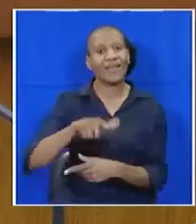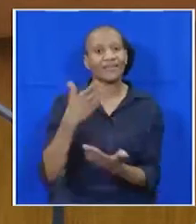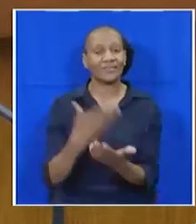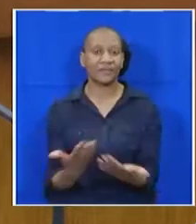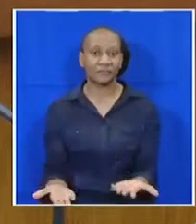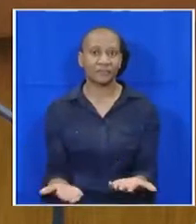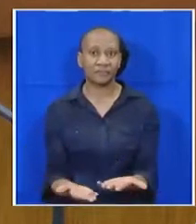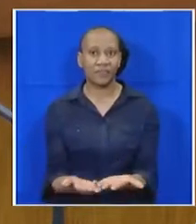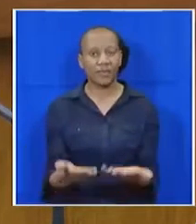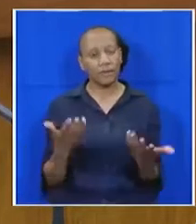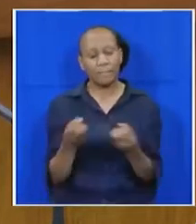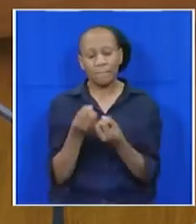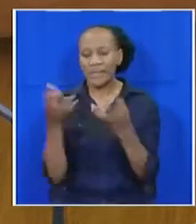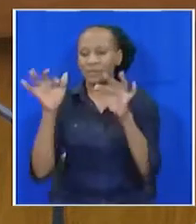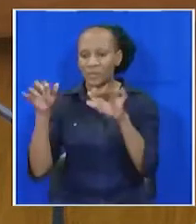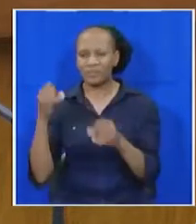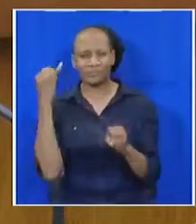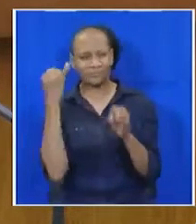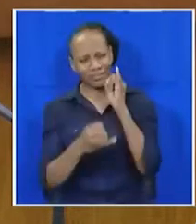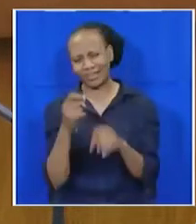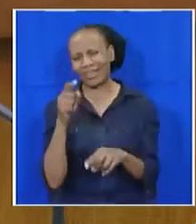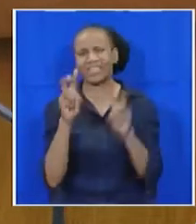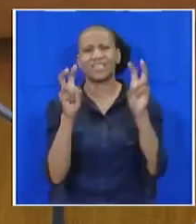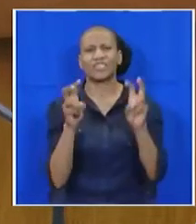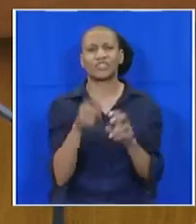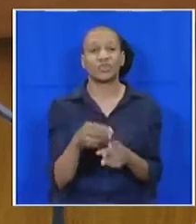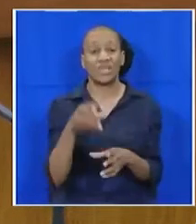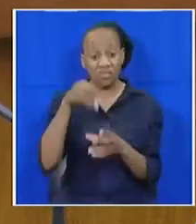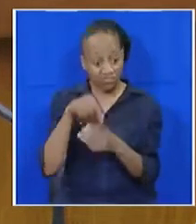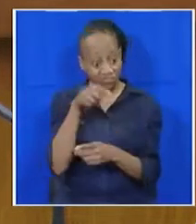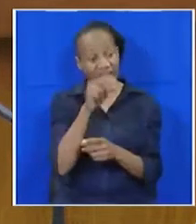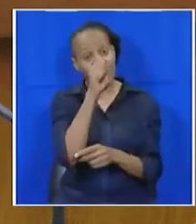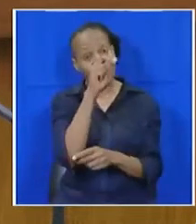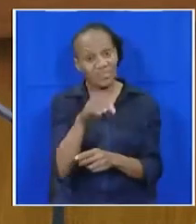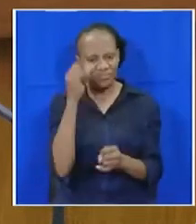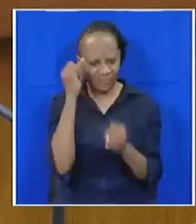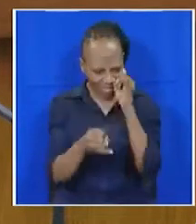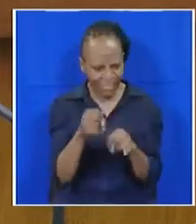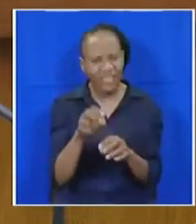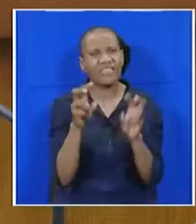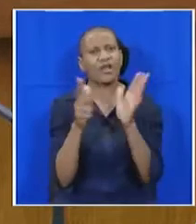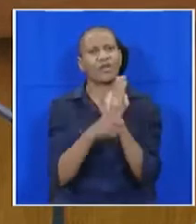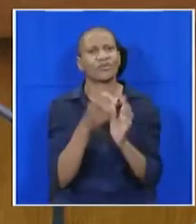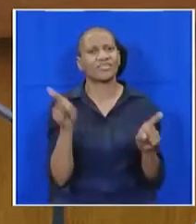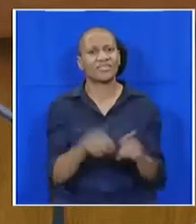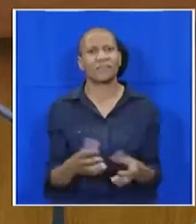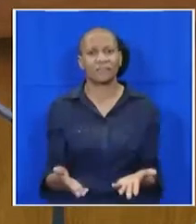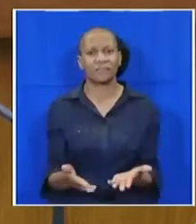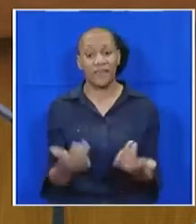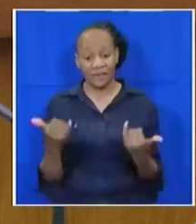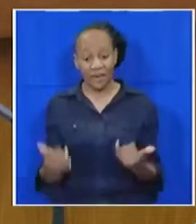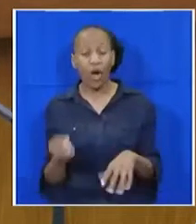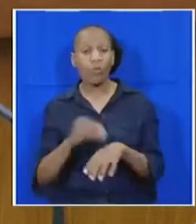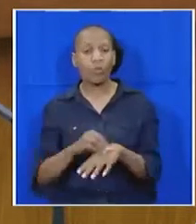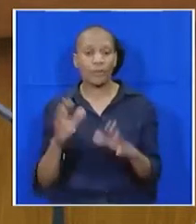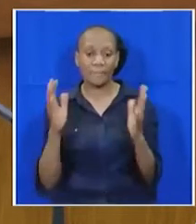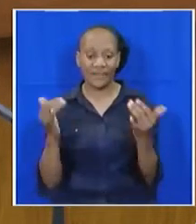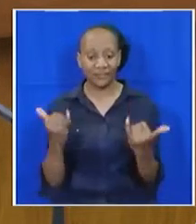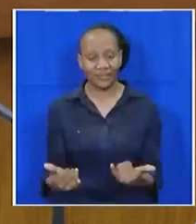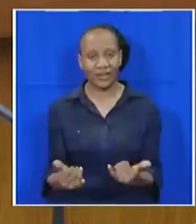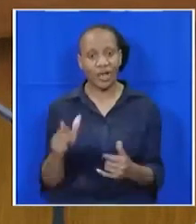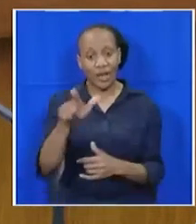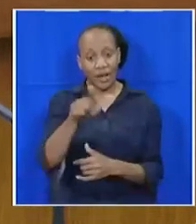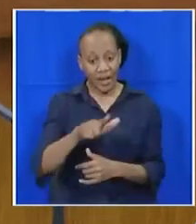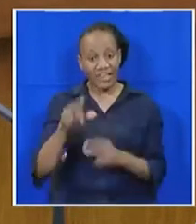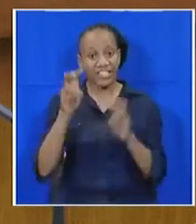criticized heavily by many, including the ANC itself. At the center of the present crisis with the land question